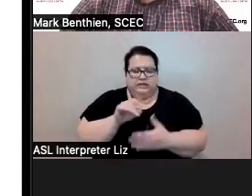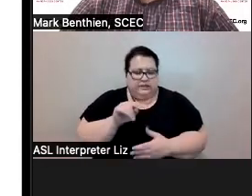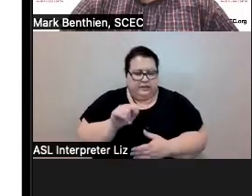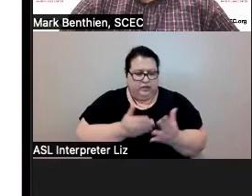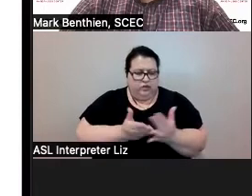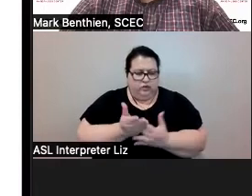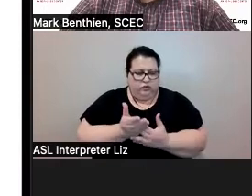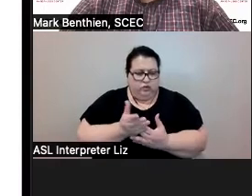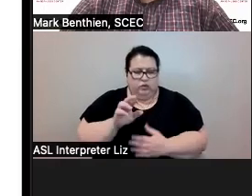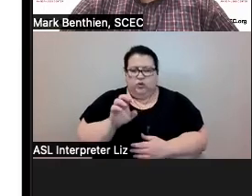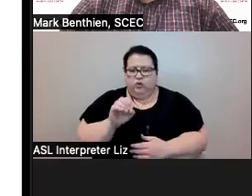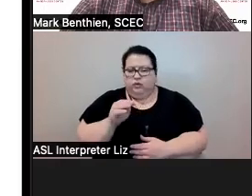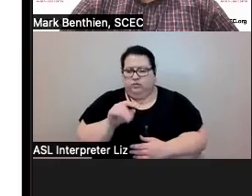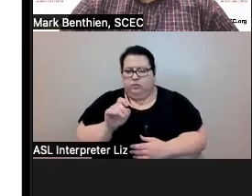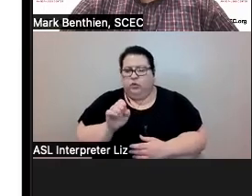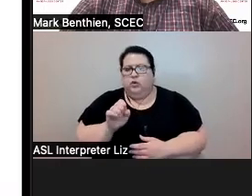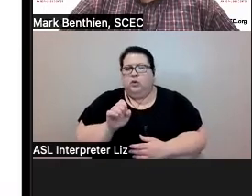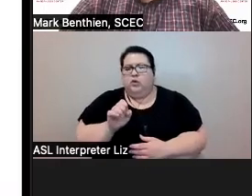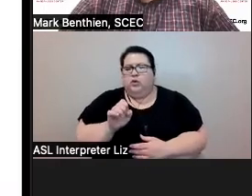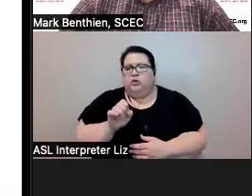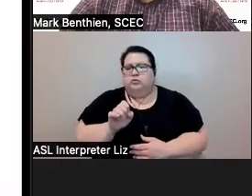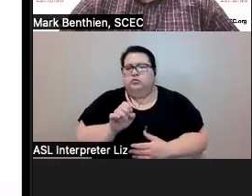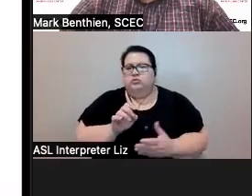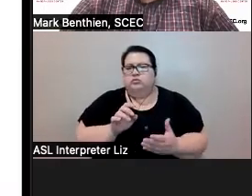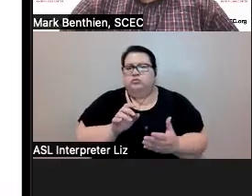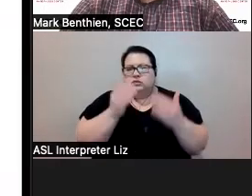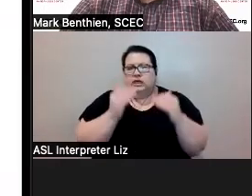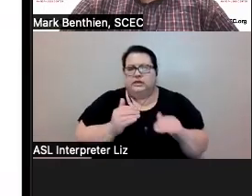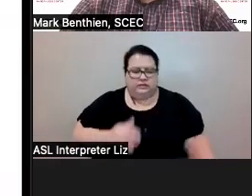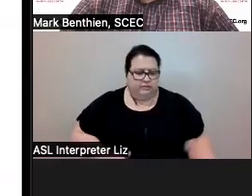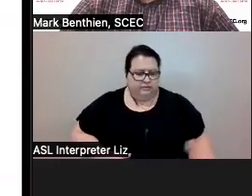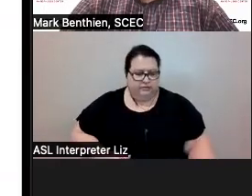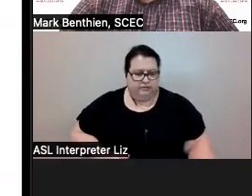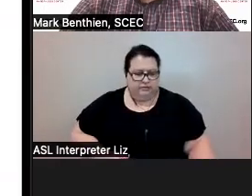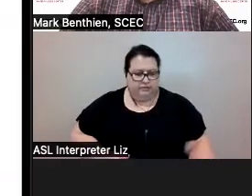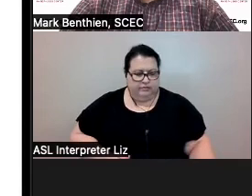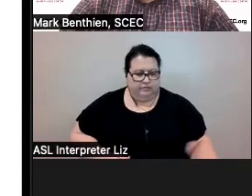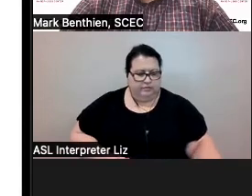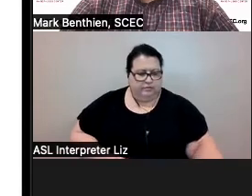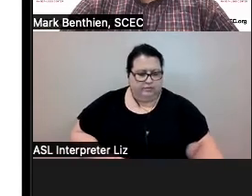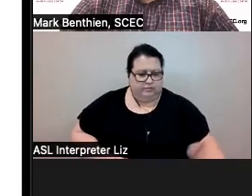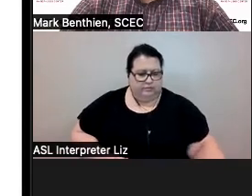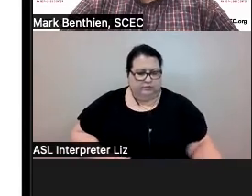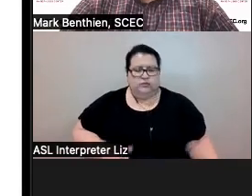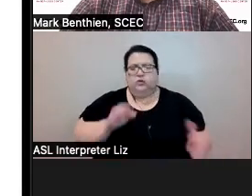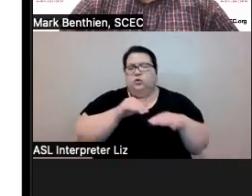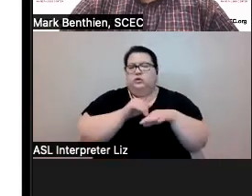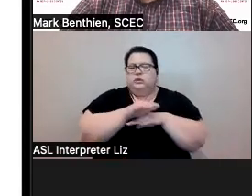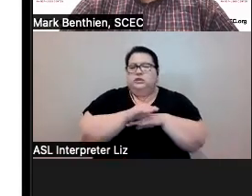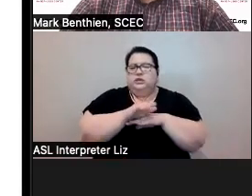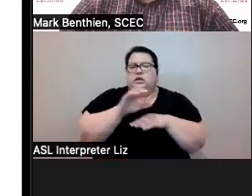remote sensing, cheap sensor technology, next, or distributed acoustic sensing, which is